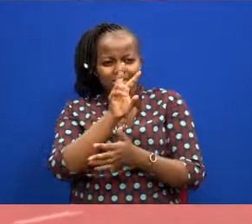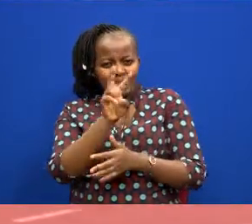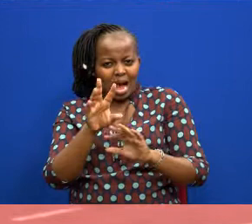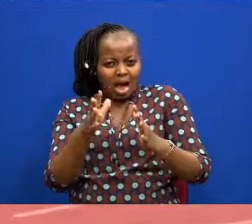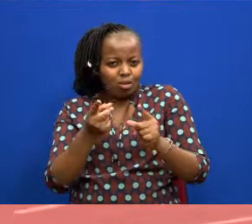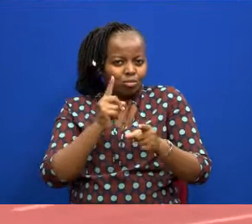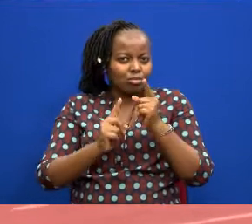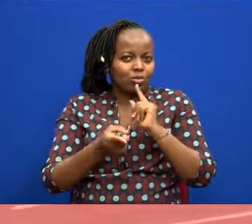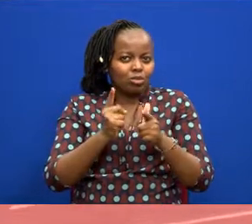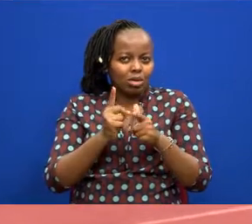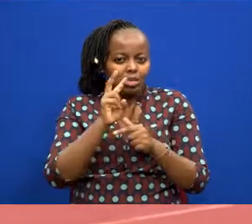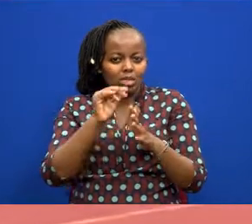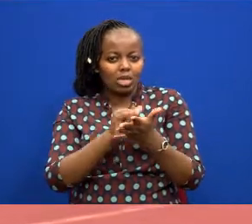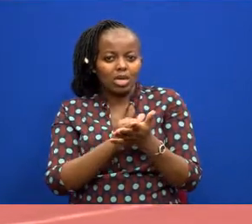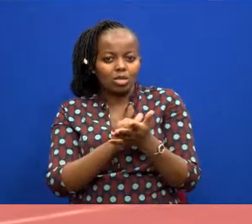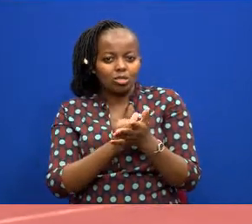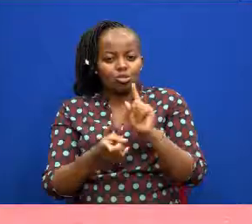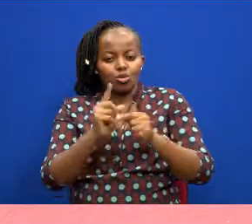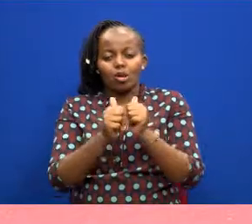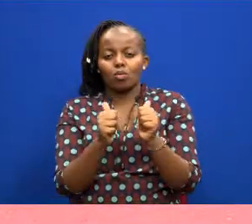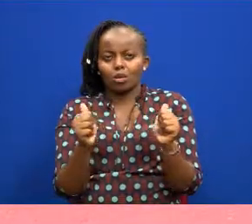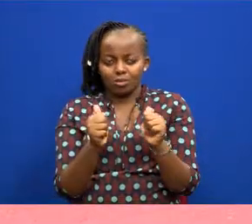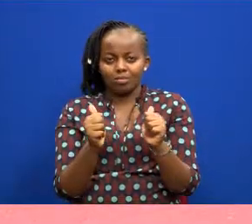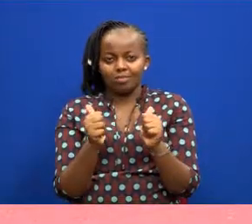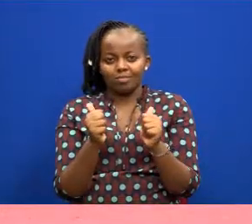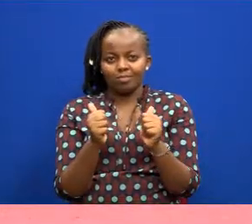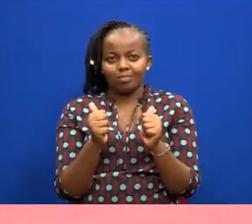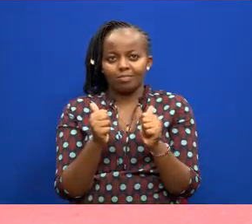ensure that you guys are in the correct shape and form.